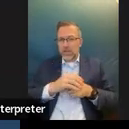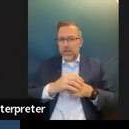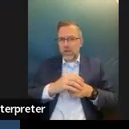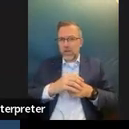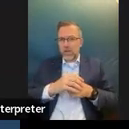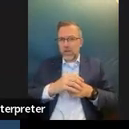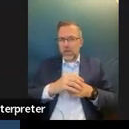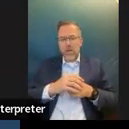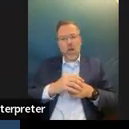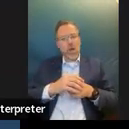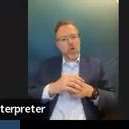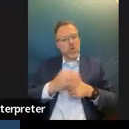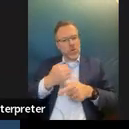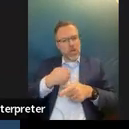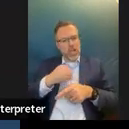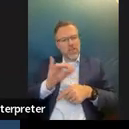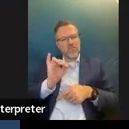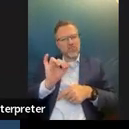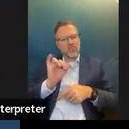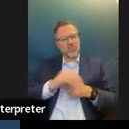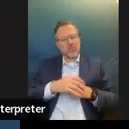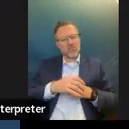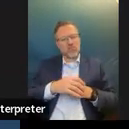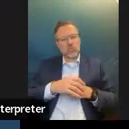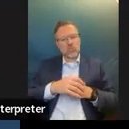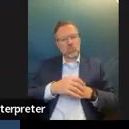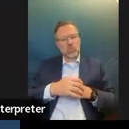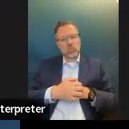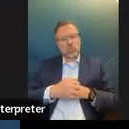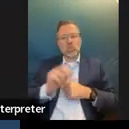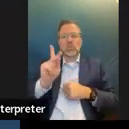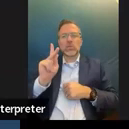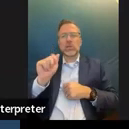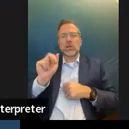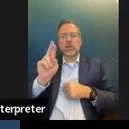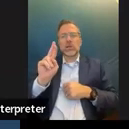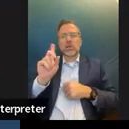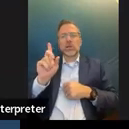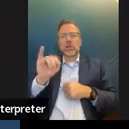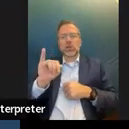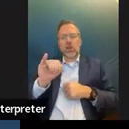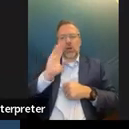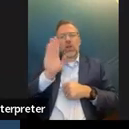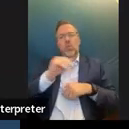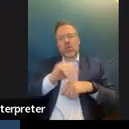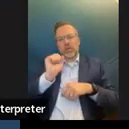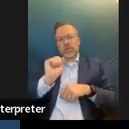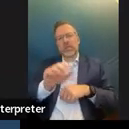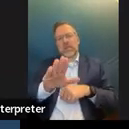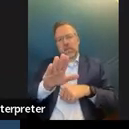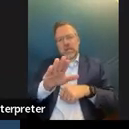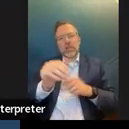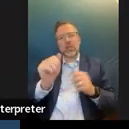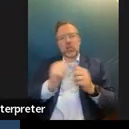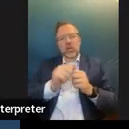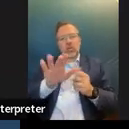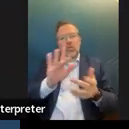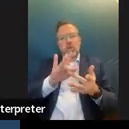Huh. Well, Carly will also send that to you with your contact